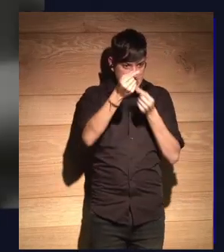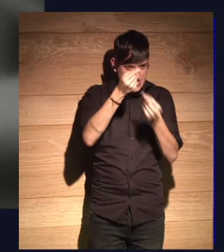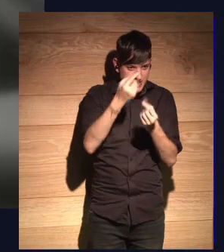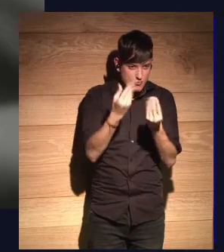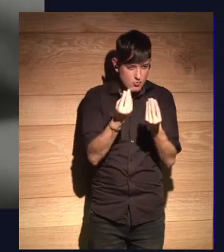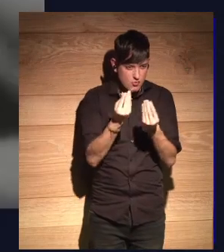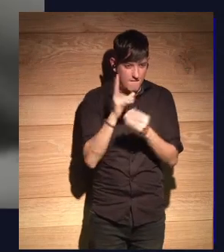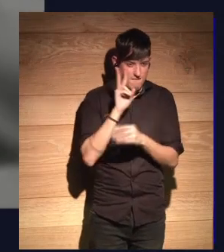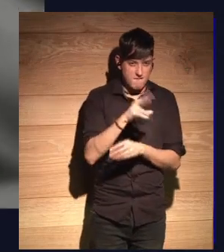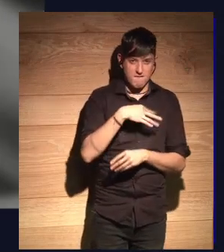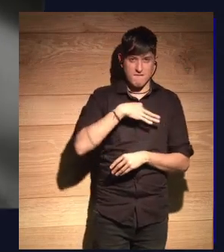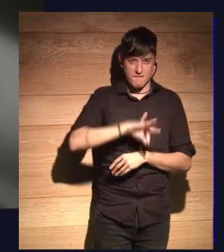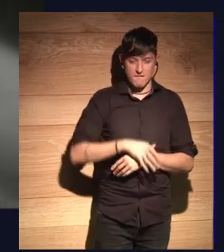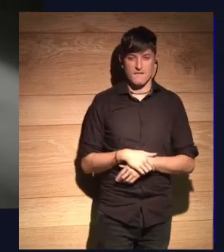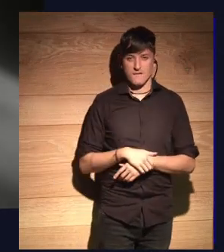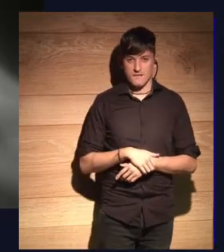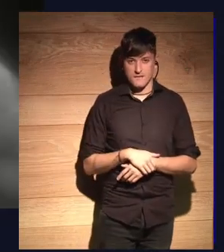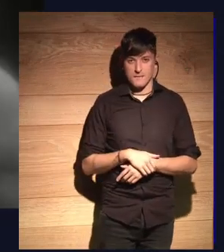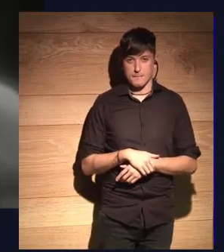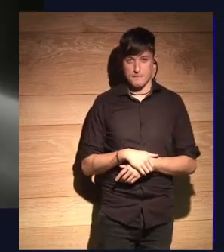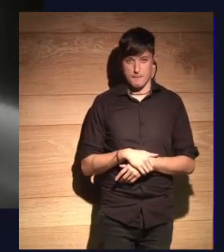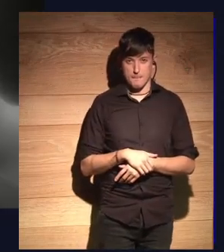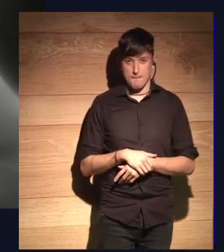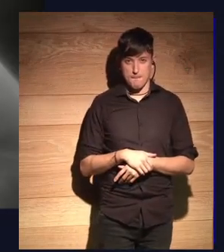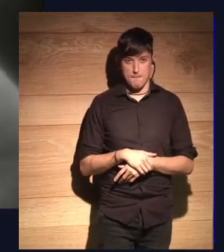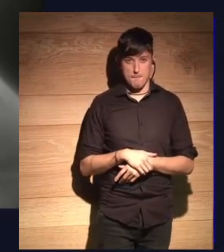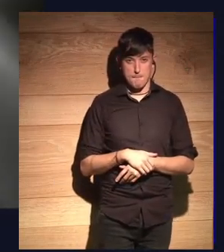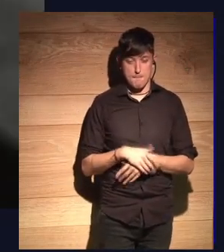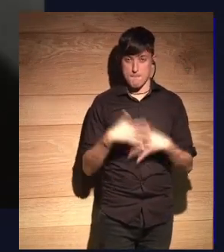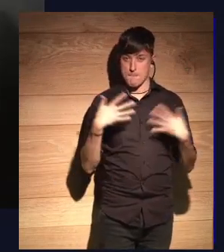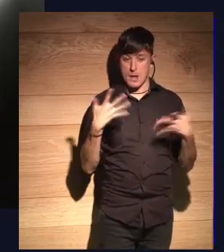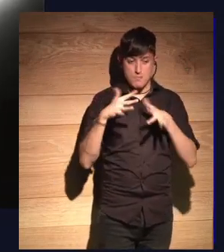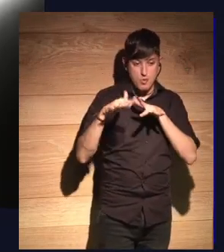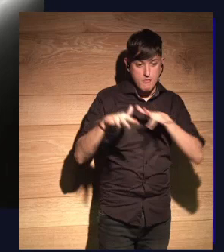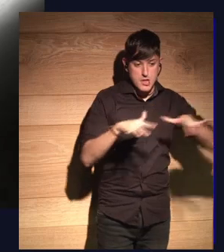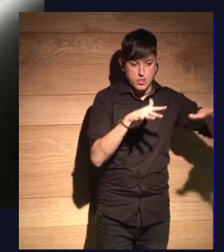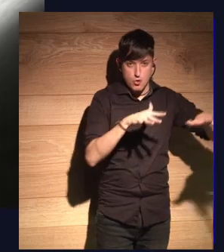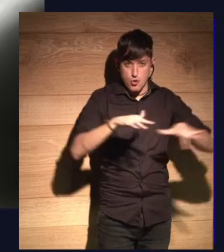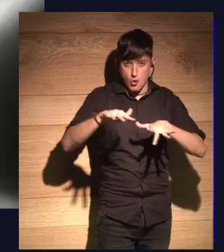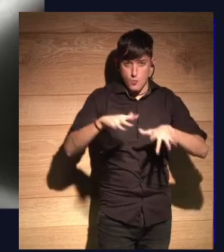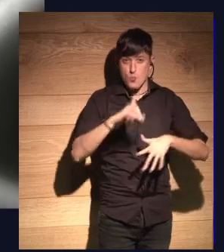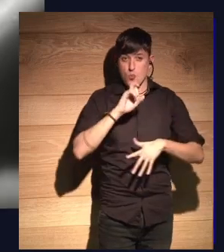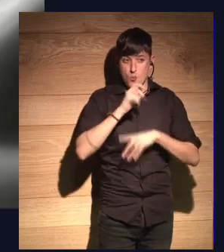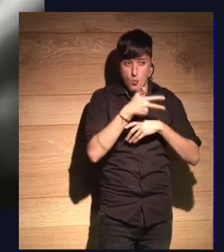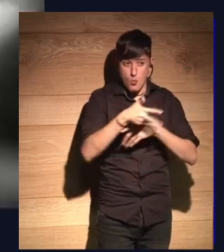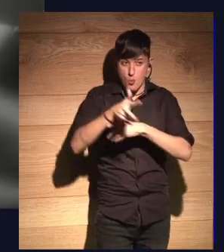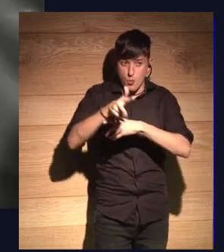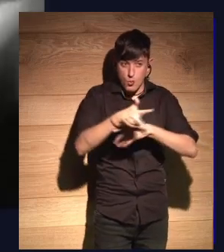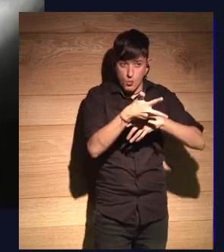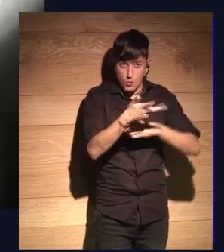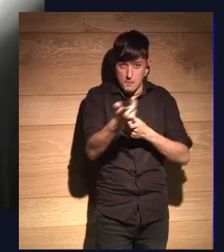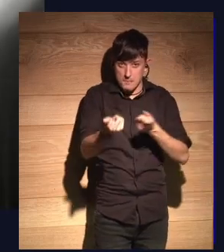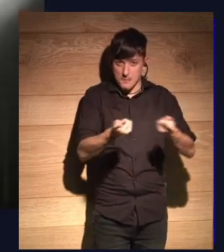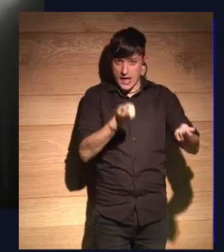And also kind of the motion of how it moves with the Butoh choreography. So my Butoh